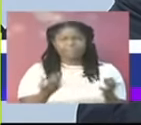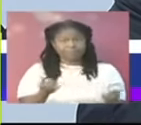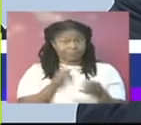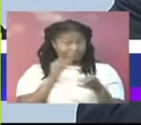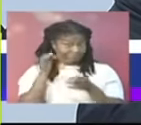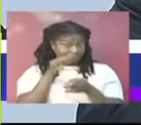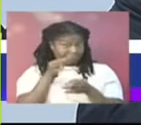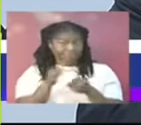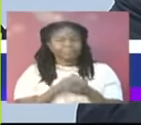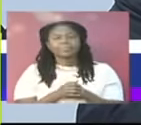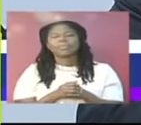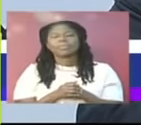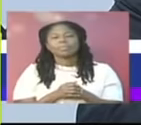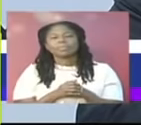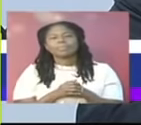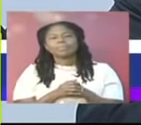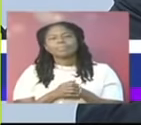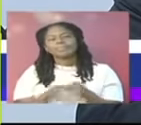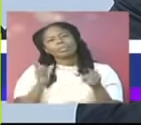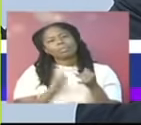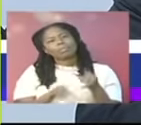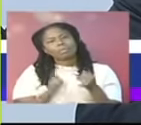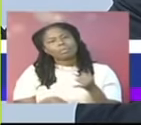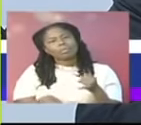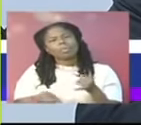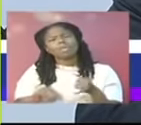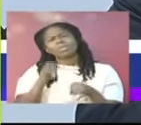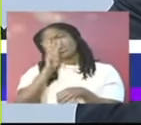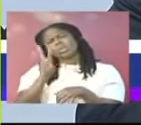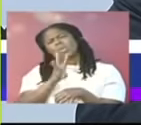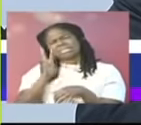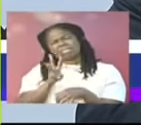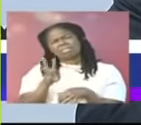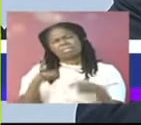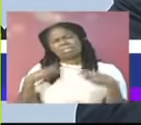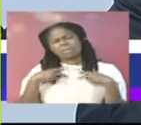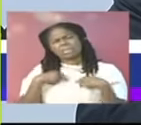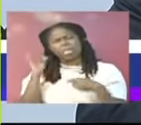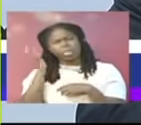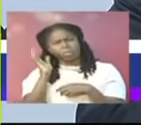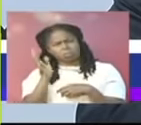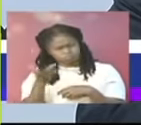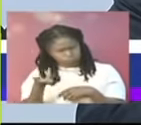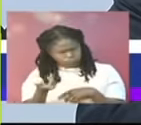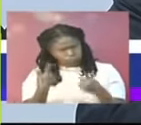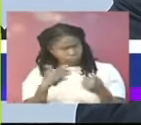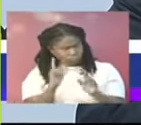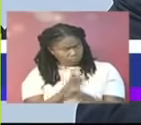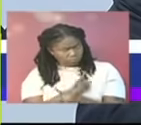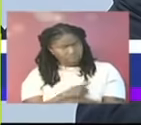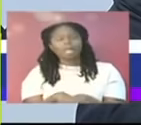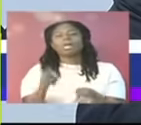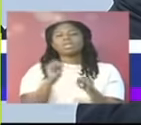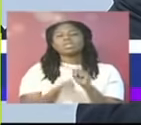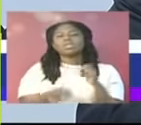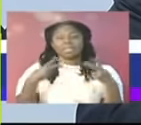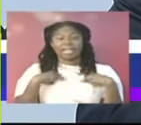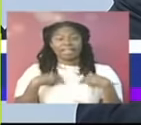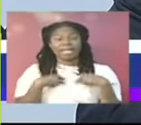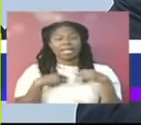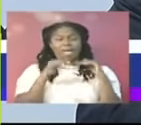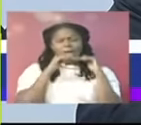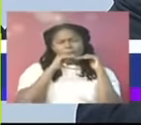the last update, which I believe was on Wednesday, was that we were having what we called a plateau. And